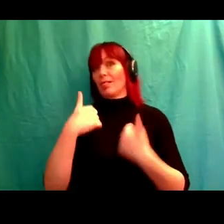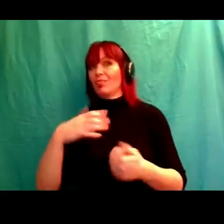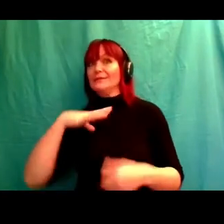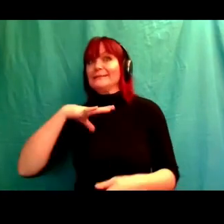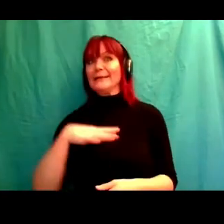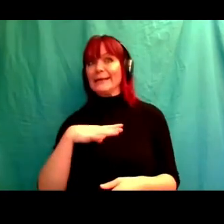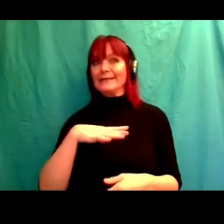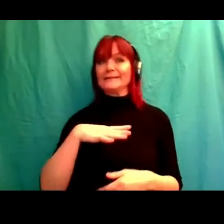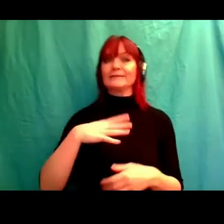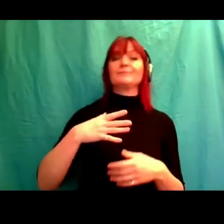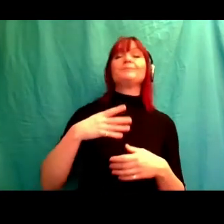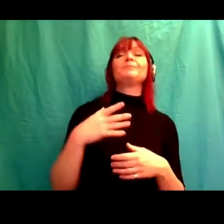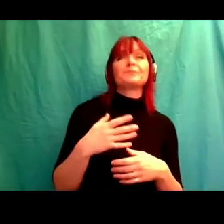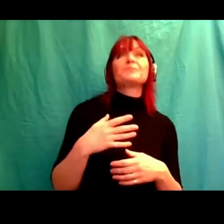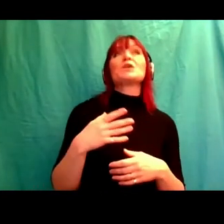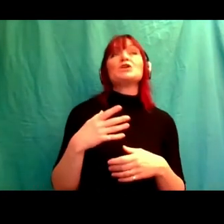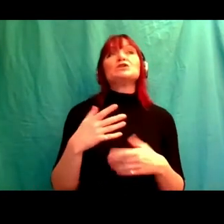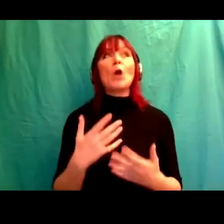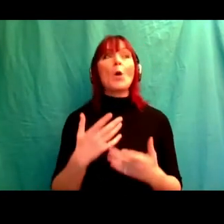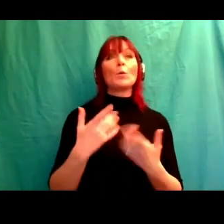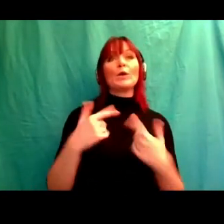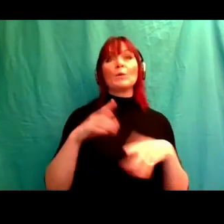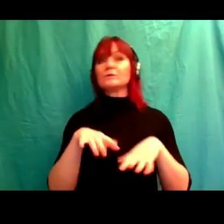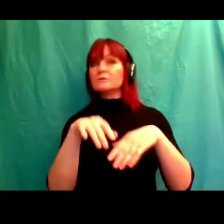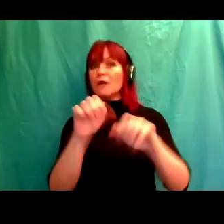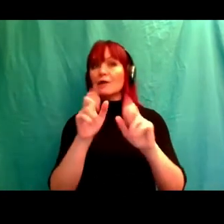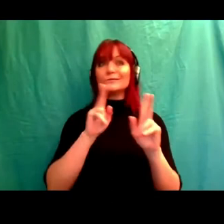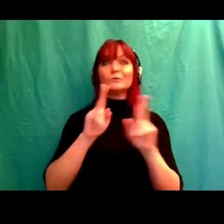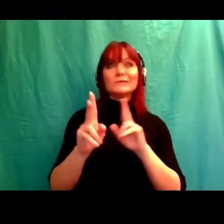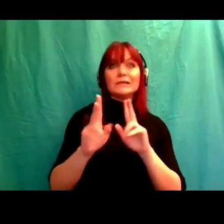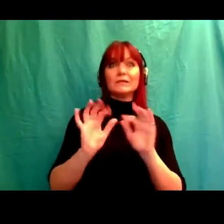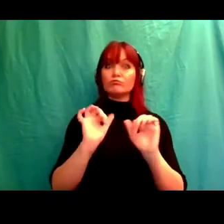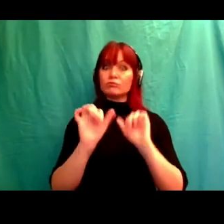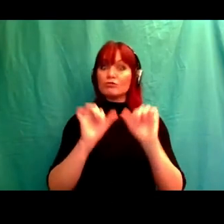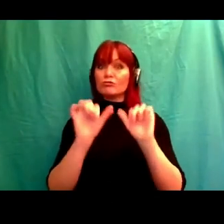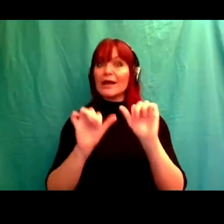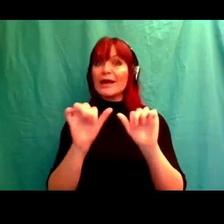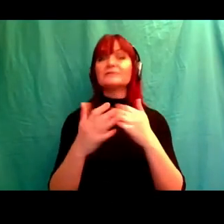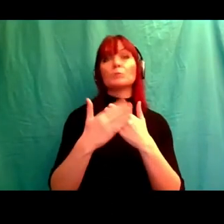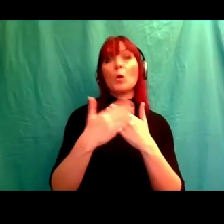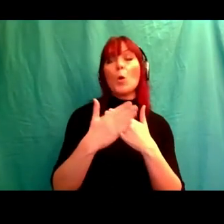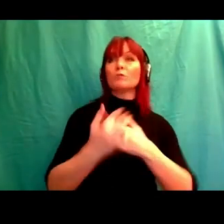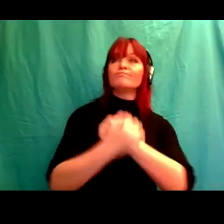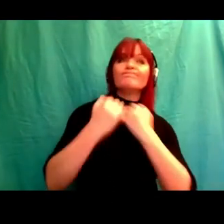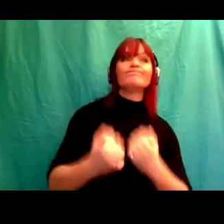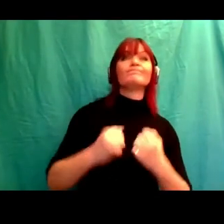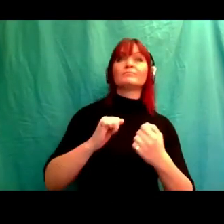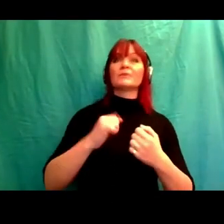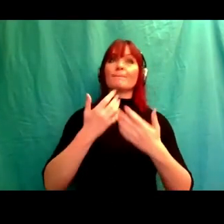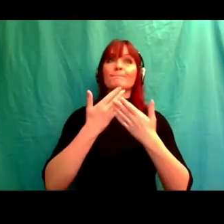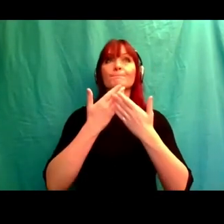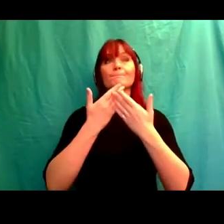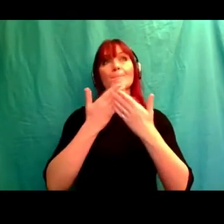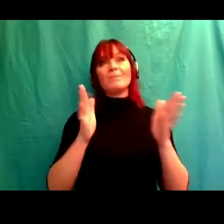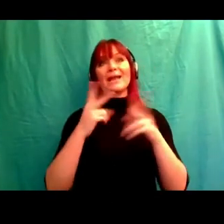Framework of the 2000s. So we were starting to see a stronger kind of public policy healthcare response to mental health. I'm not